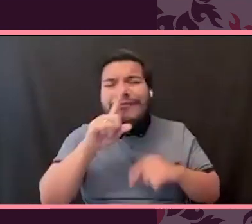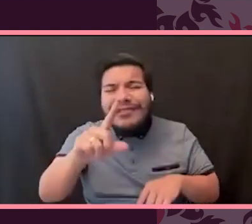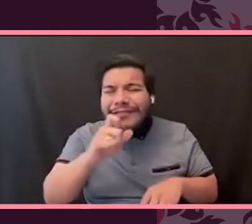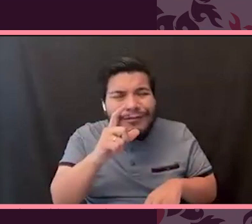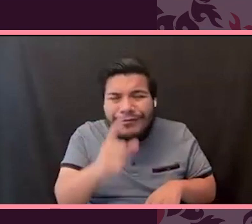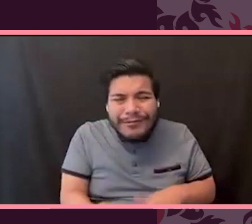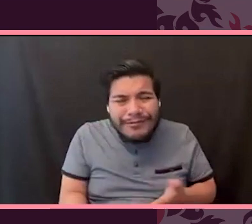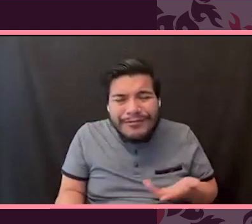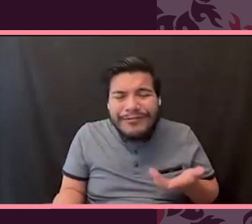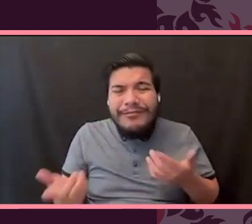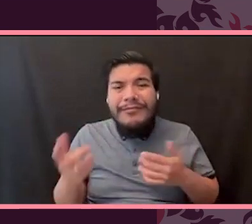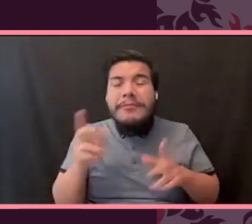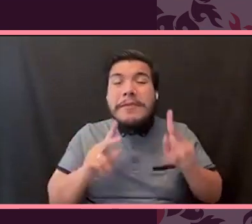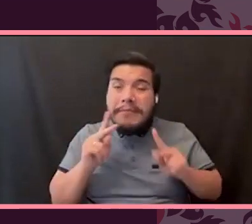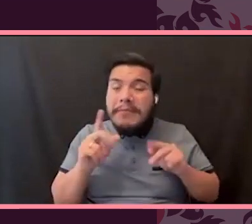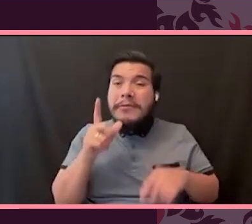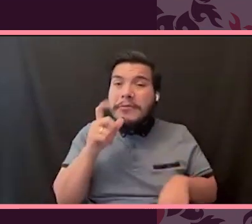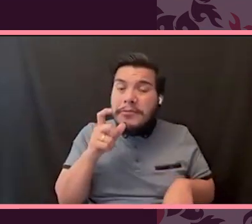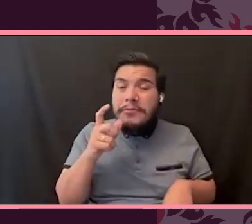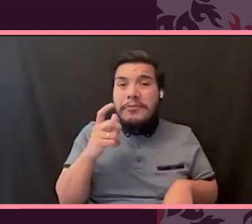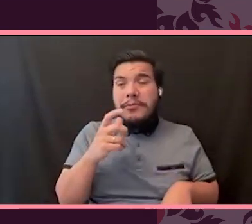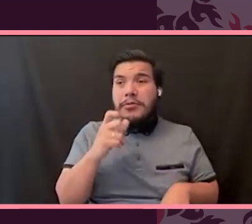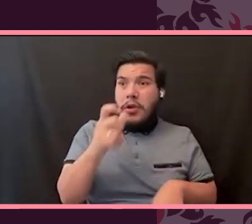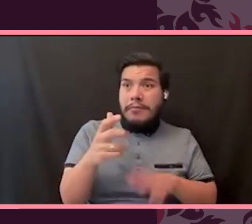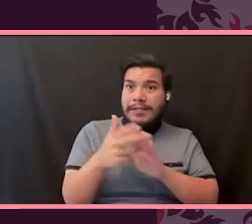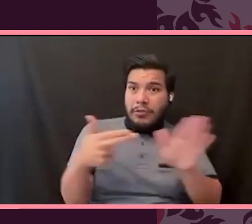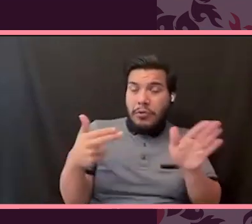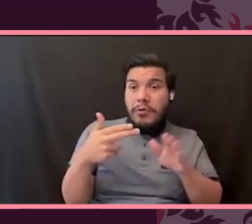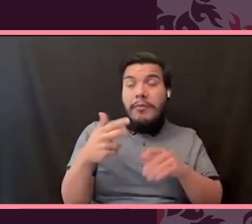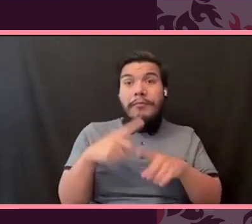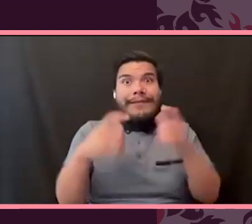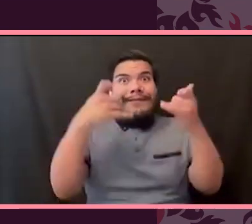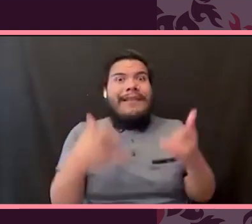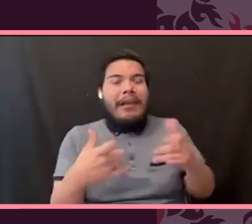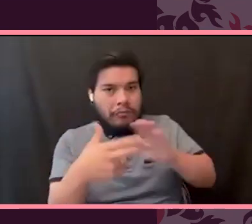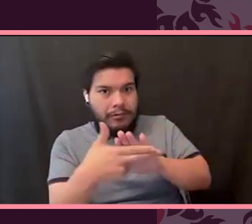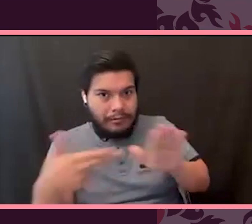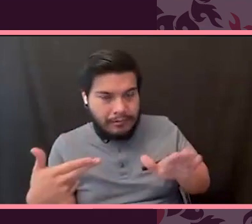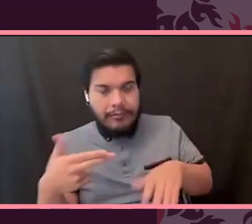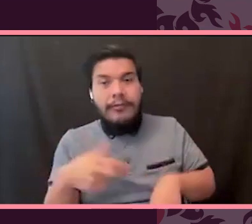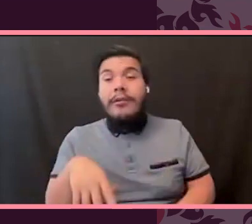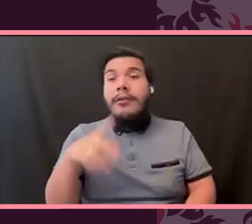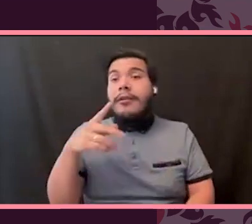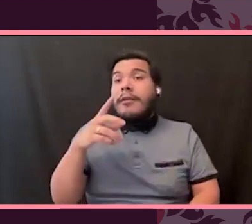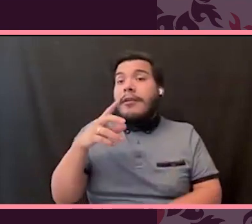It's the people who are not being diagnosed that are getting diagnosed, people of